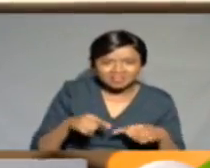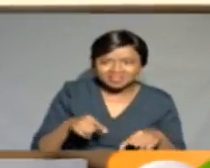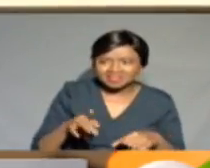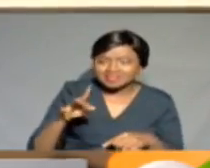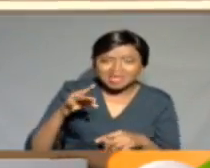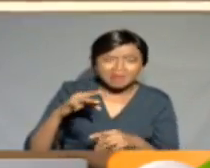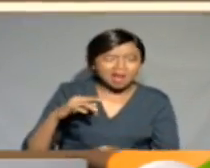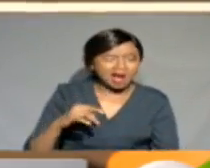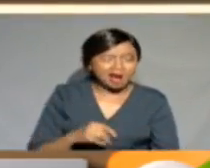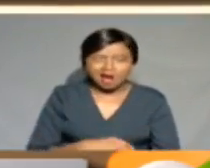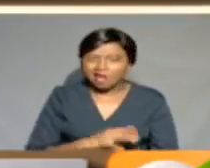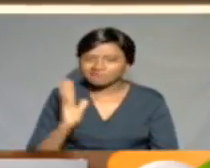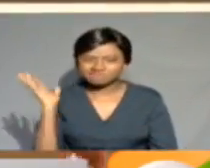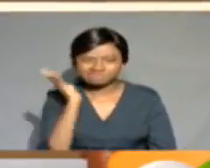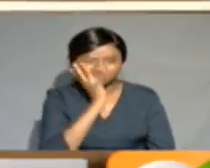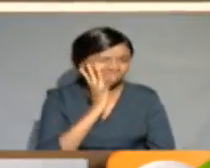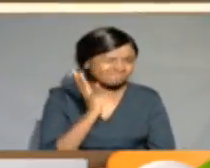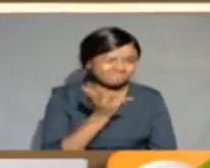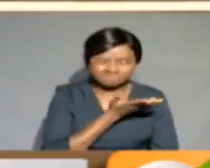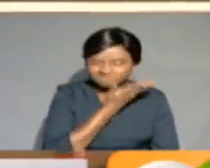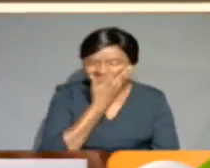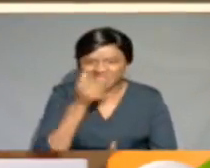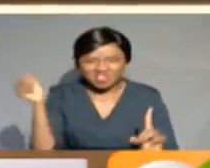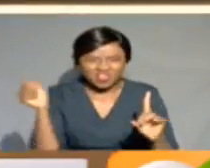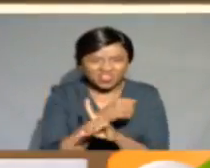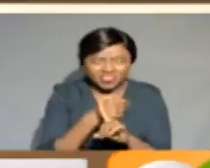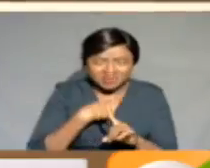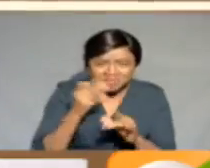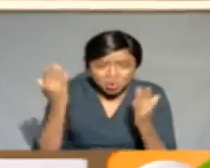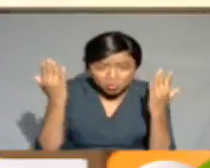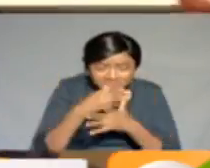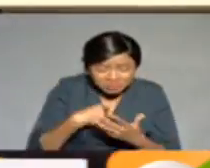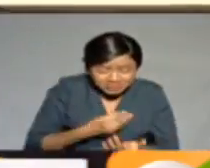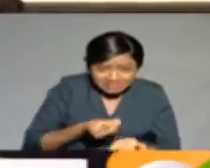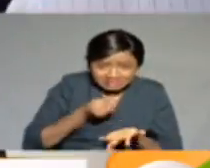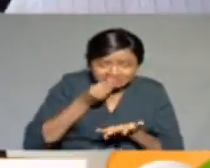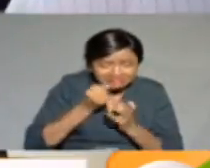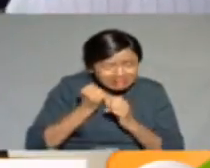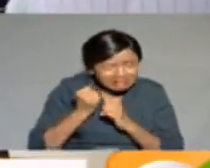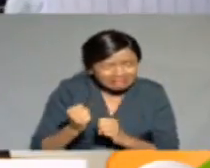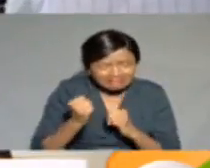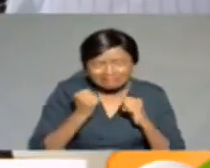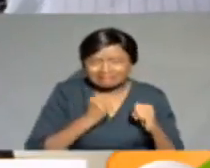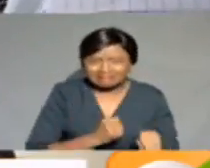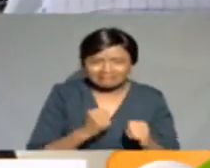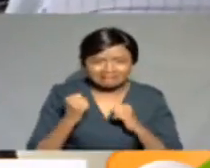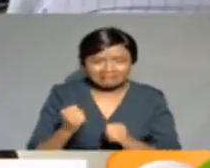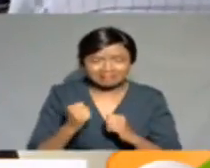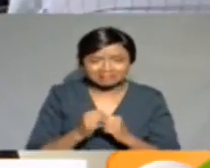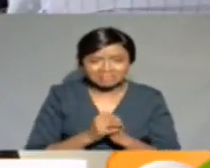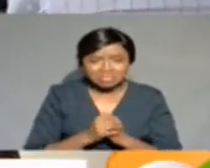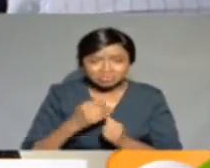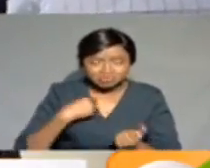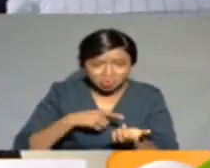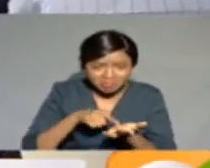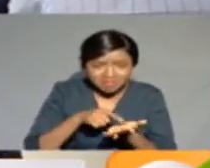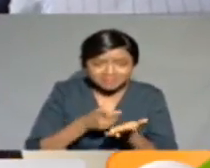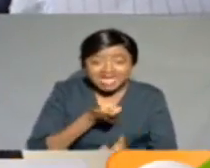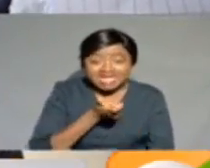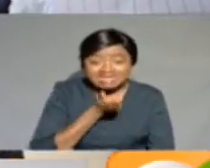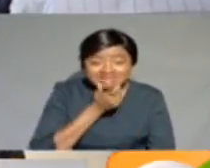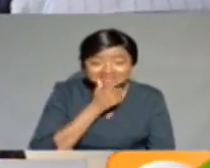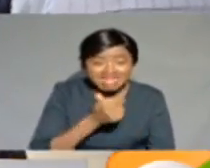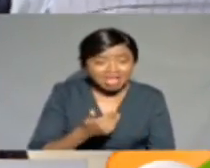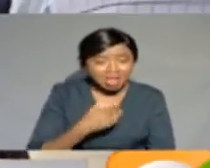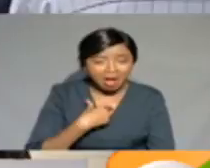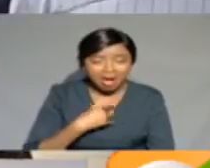beaten. I couldn't even eat that night. So I stored my sokotas, the githeri, which had a lot